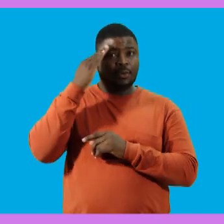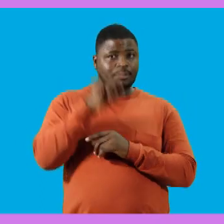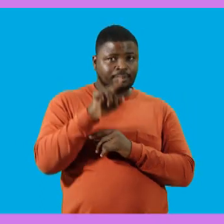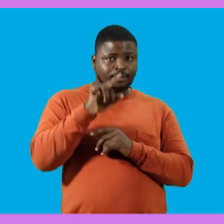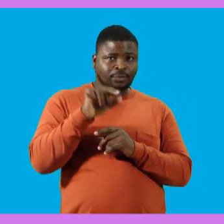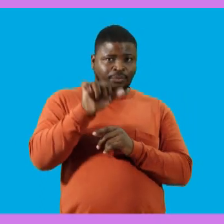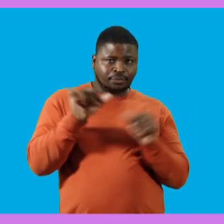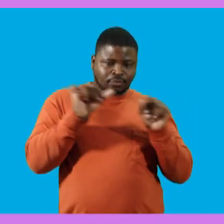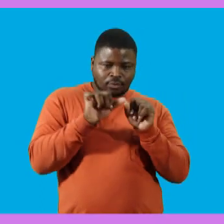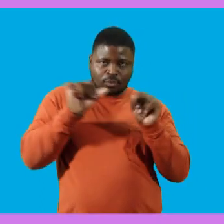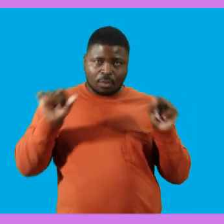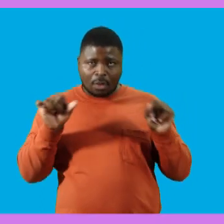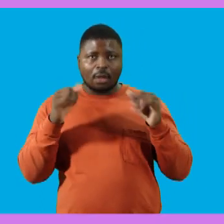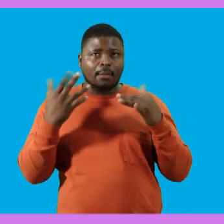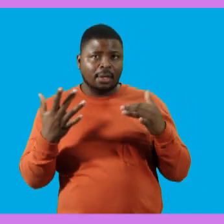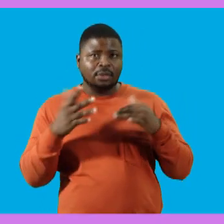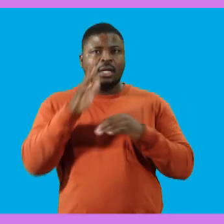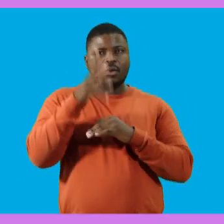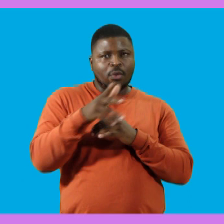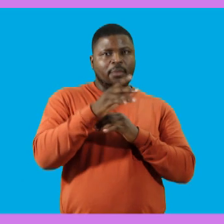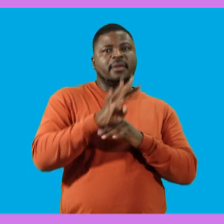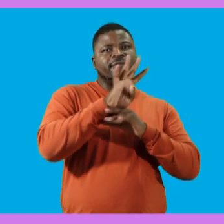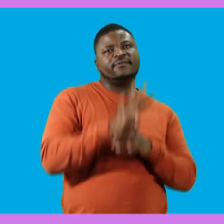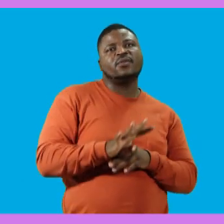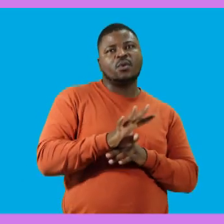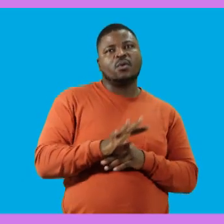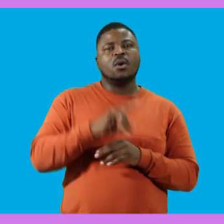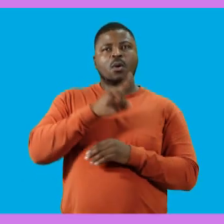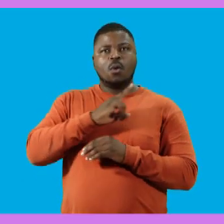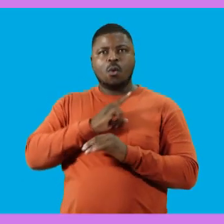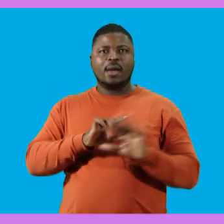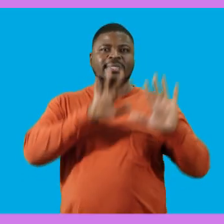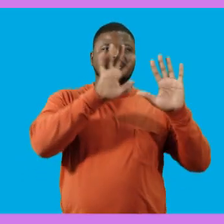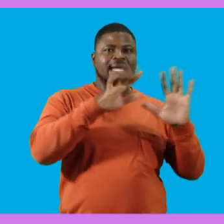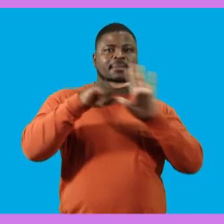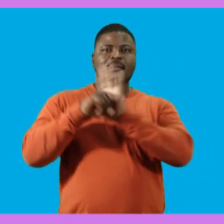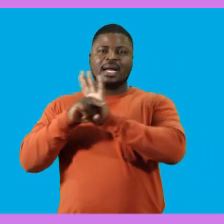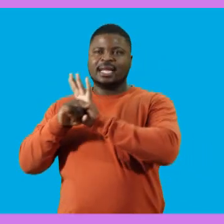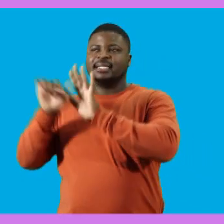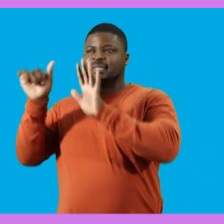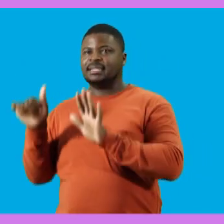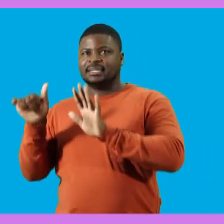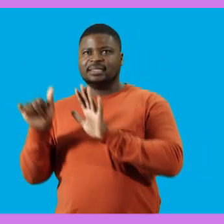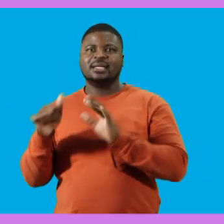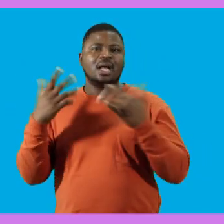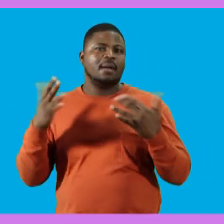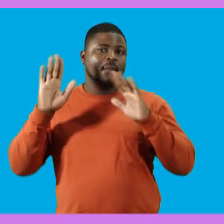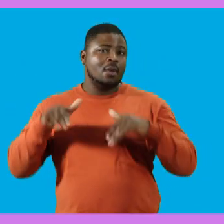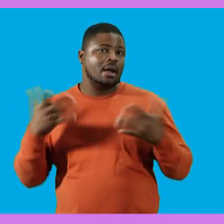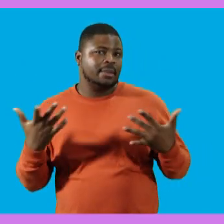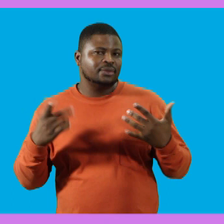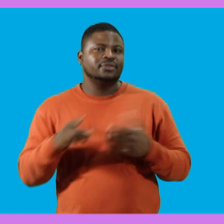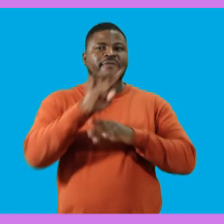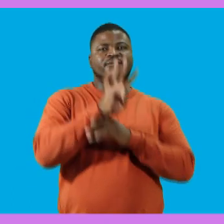part is then going to be 4 because it needs to be the same as the 10 at the top. So it's going to be